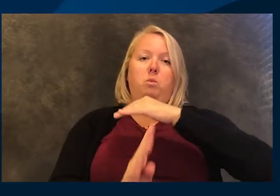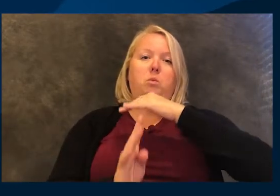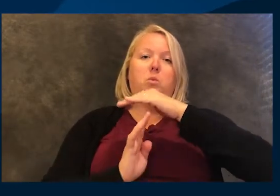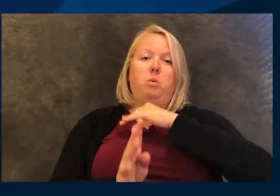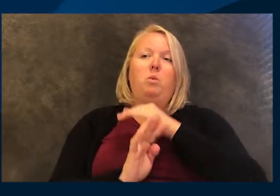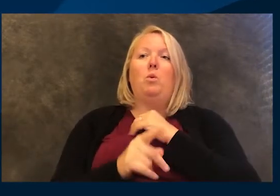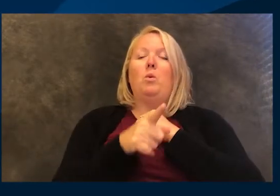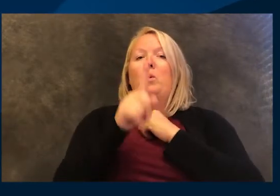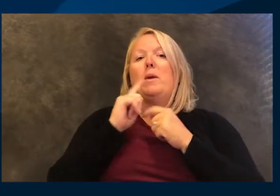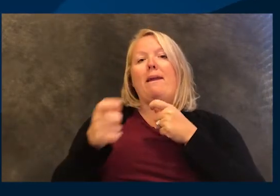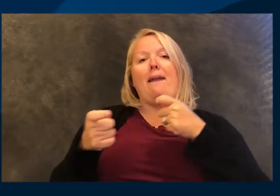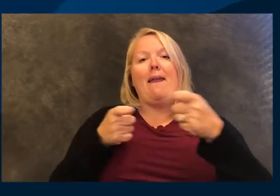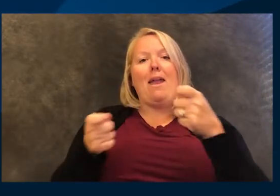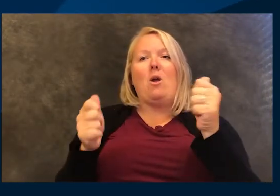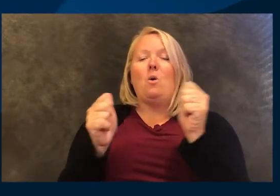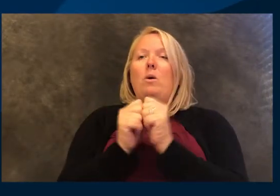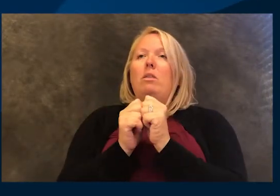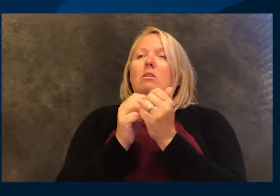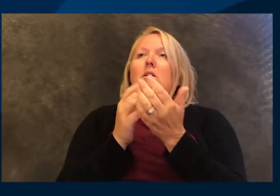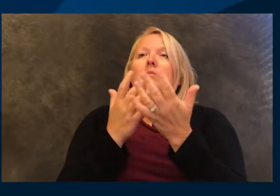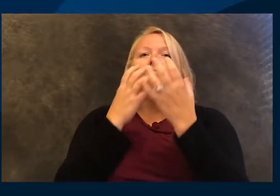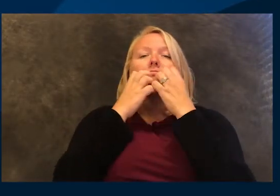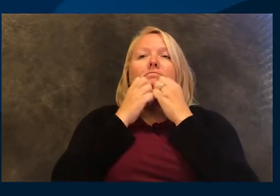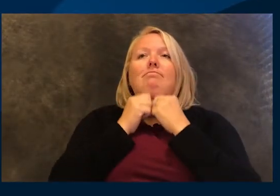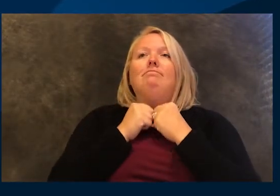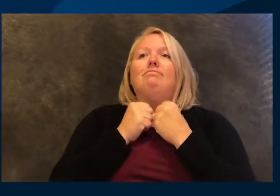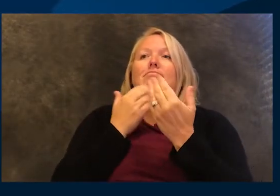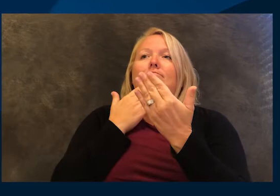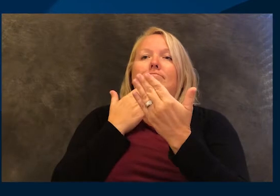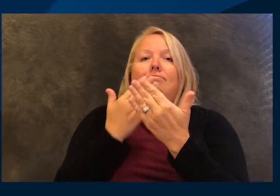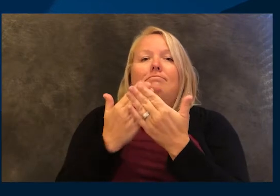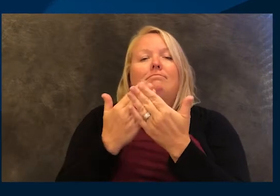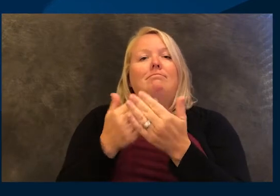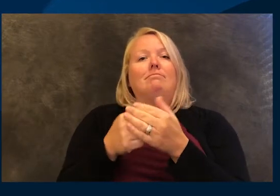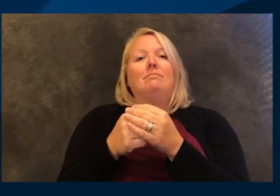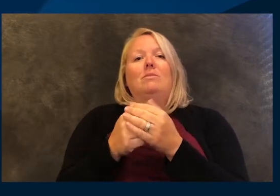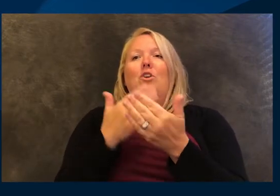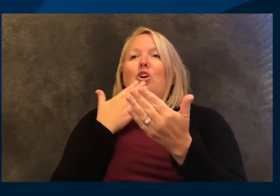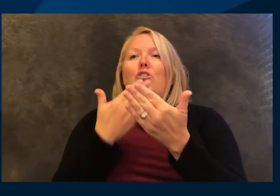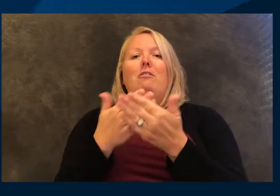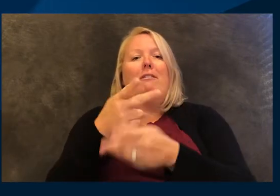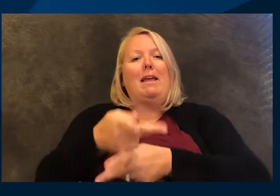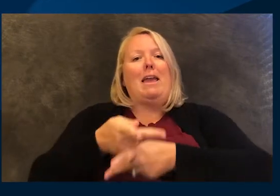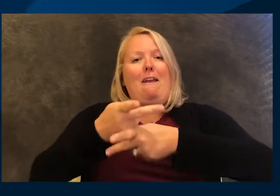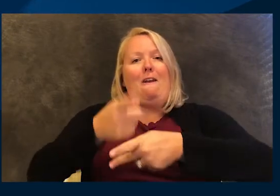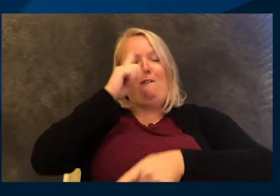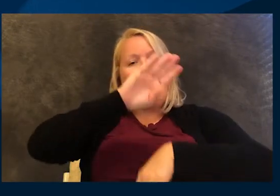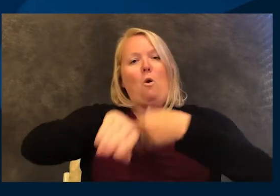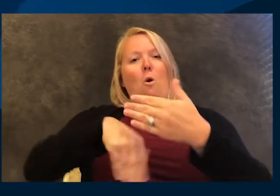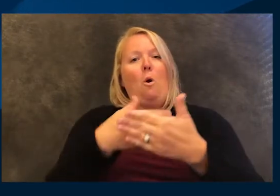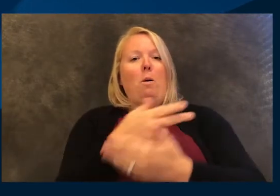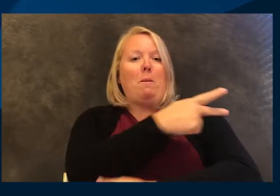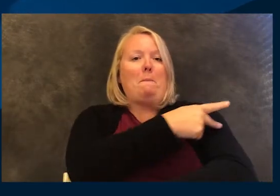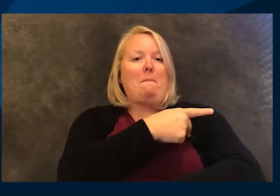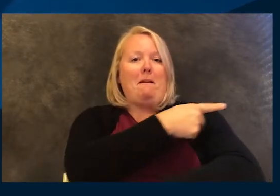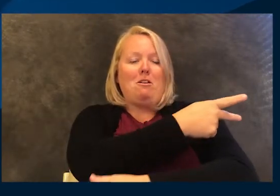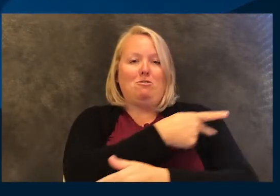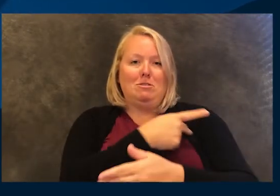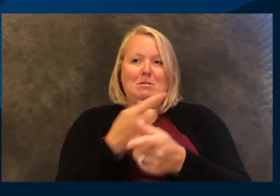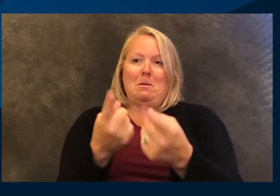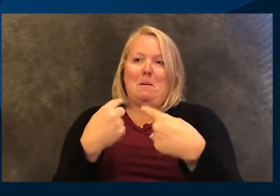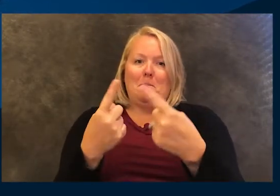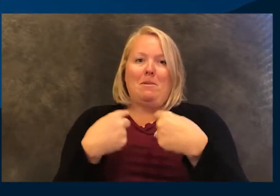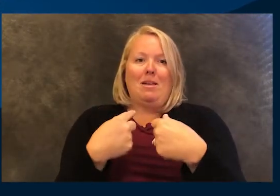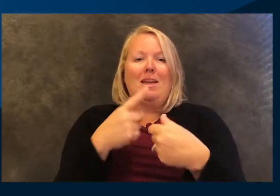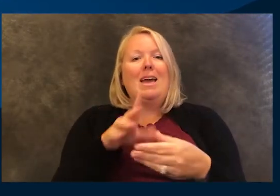you have handled it with grace and dignity and provided extremely great care for our patients in need by actually